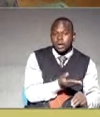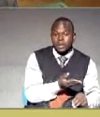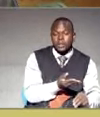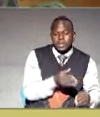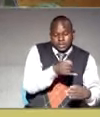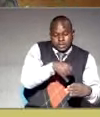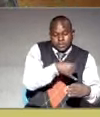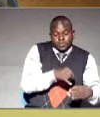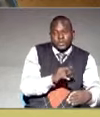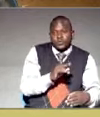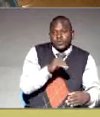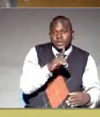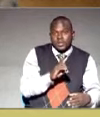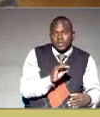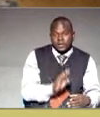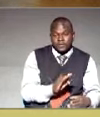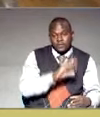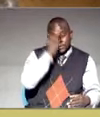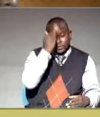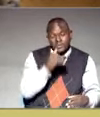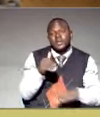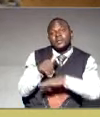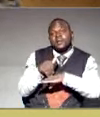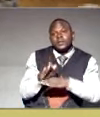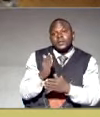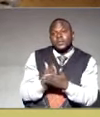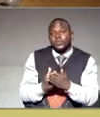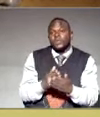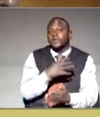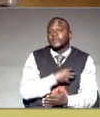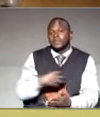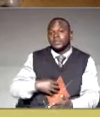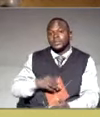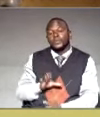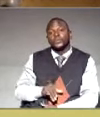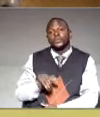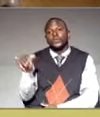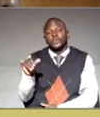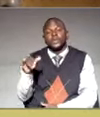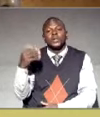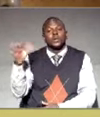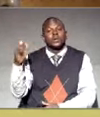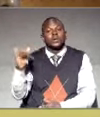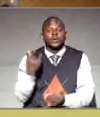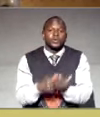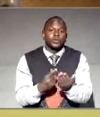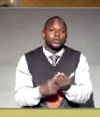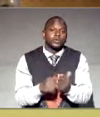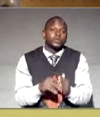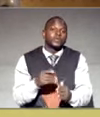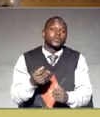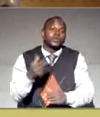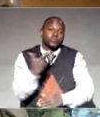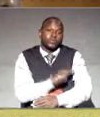internally. So this is why we have been sending some of our soldiers outside Uganda for